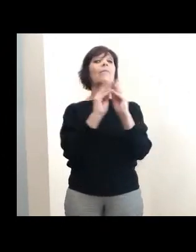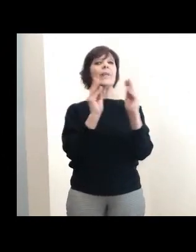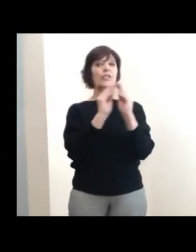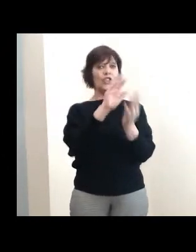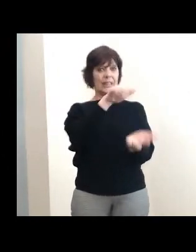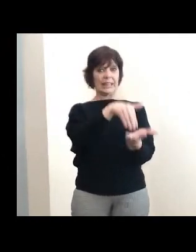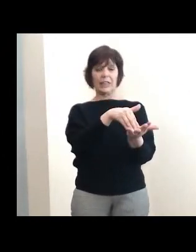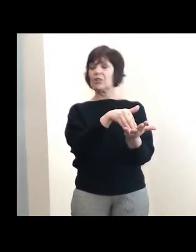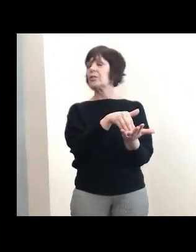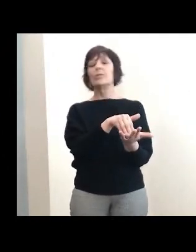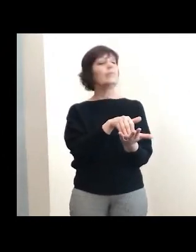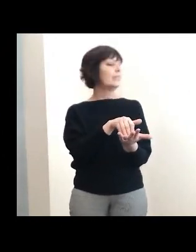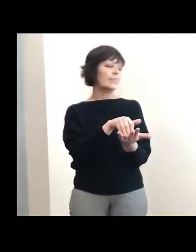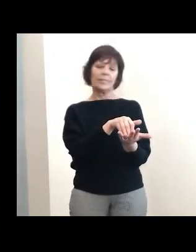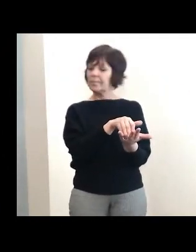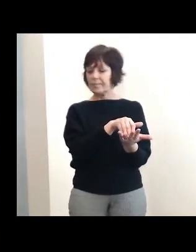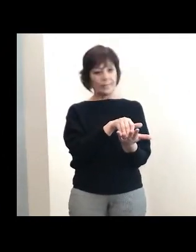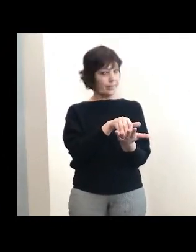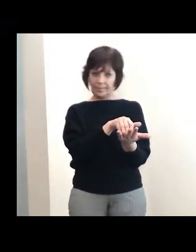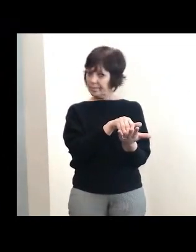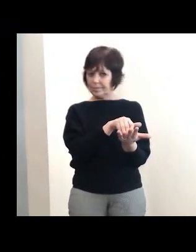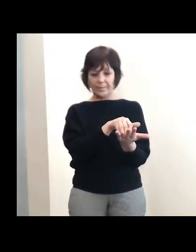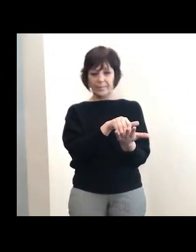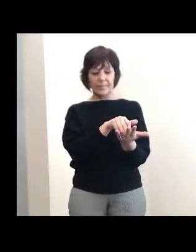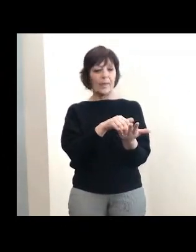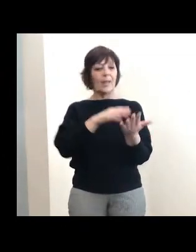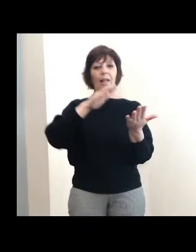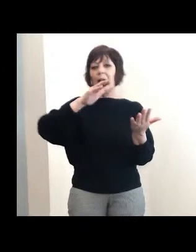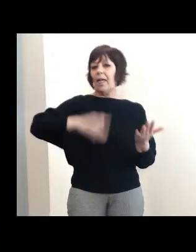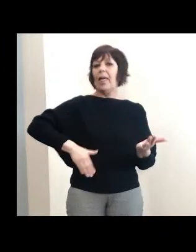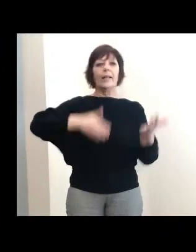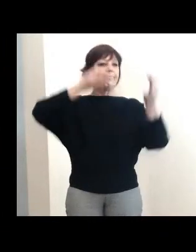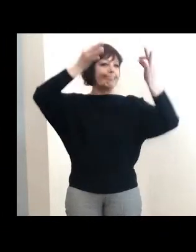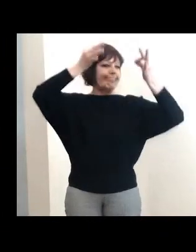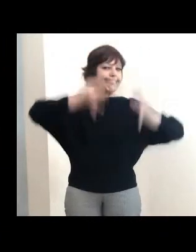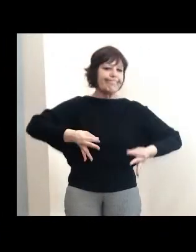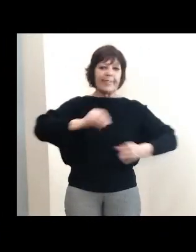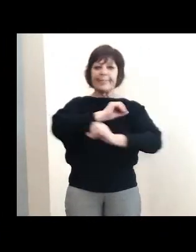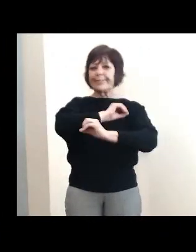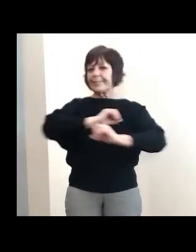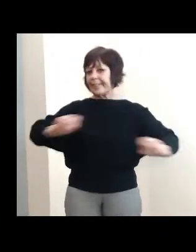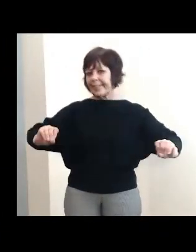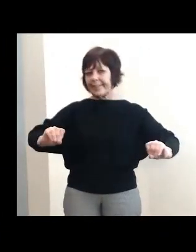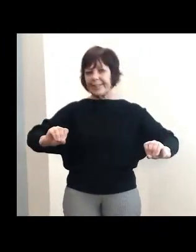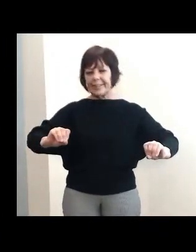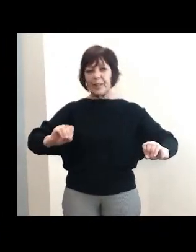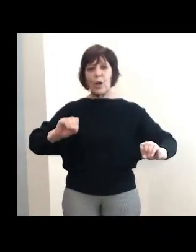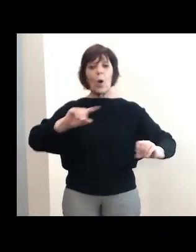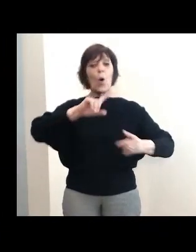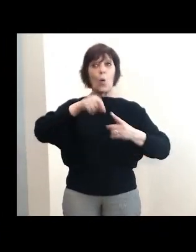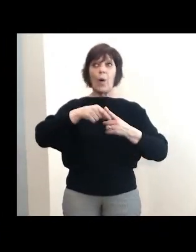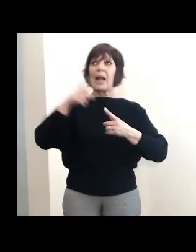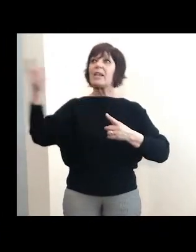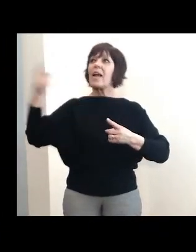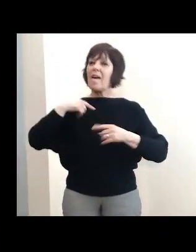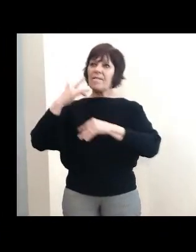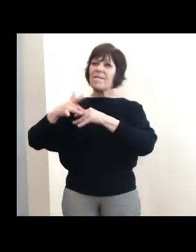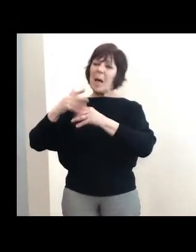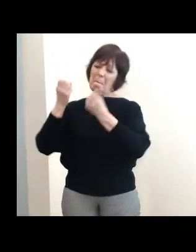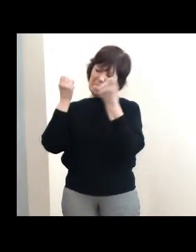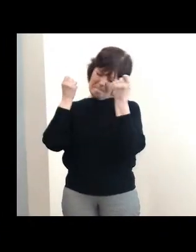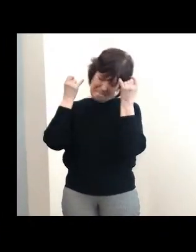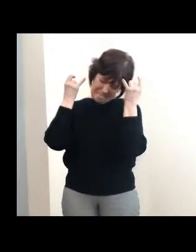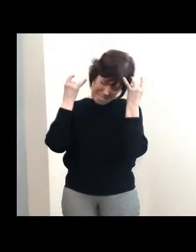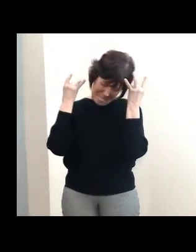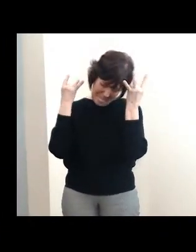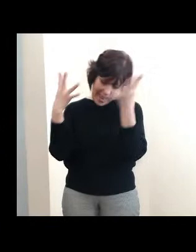there's no date set for the convention center yet. That is when mass doses will be available,